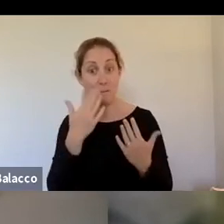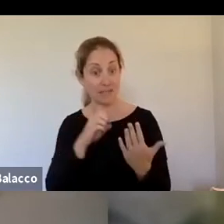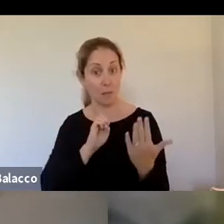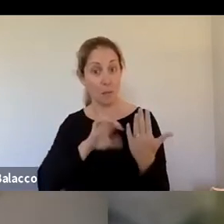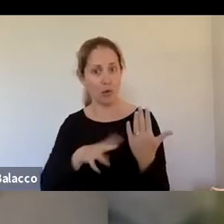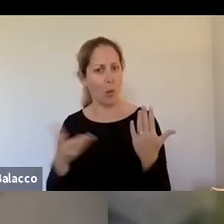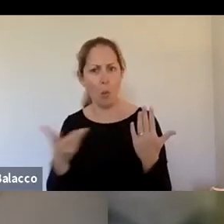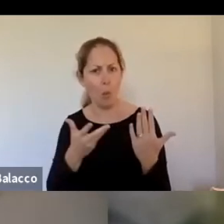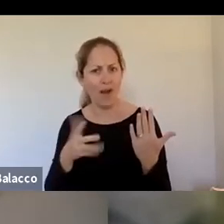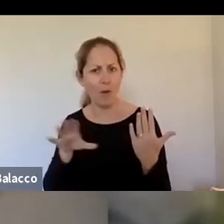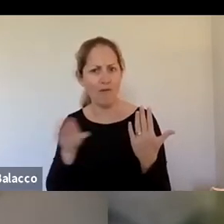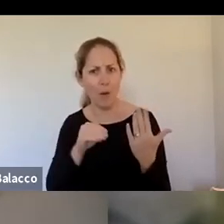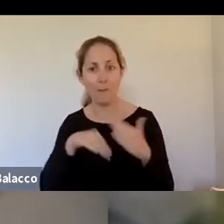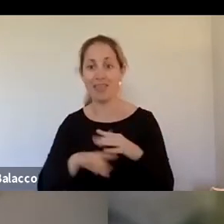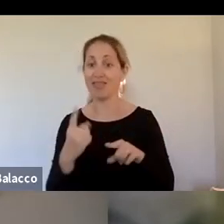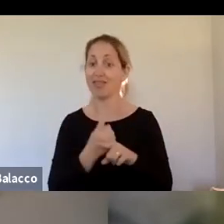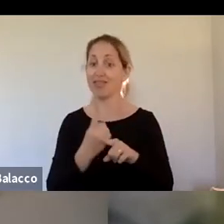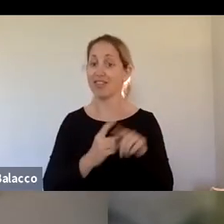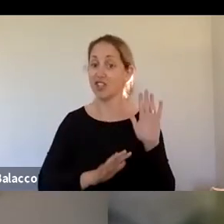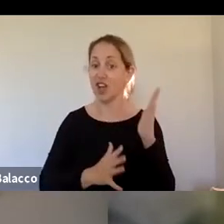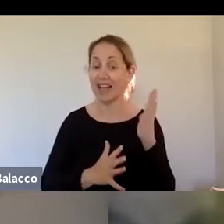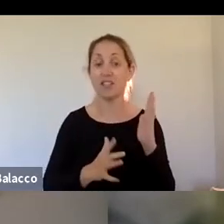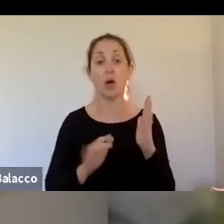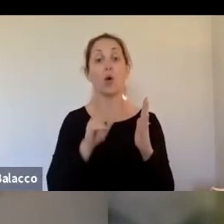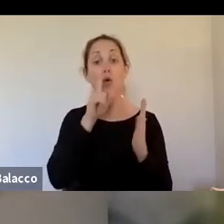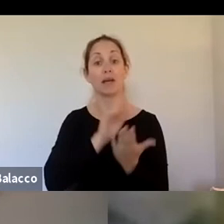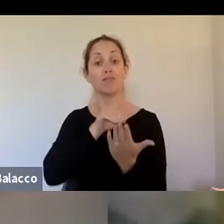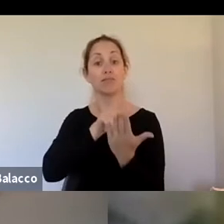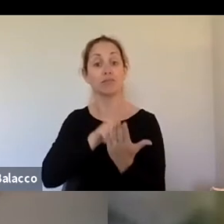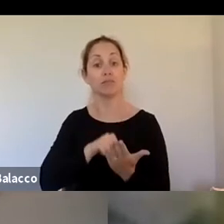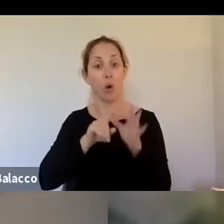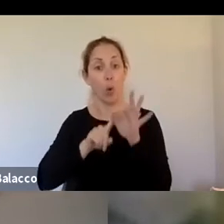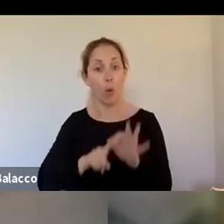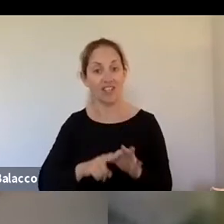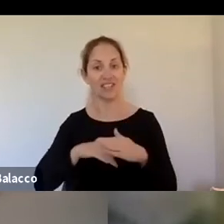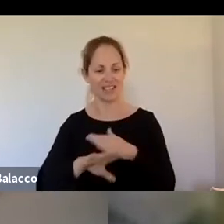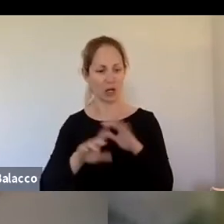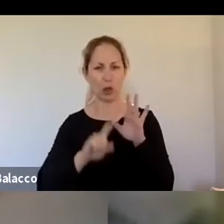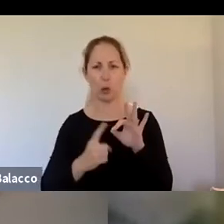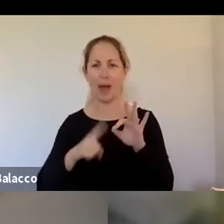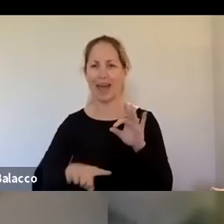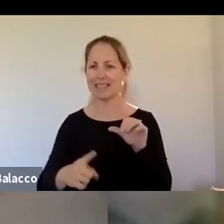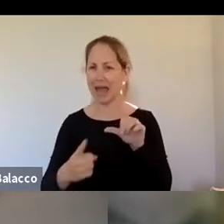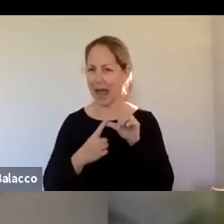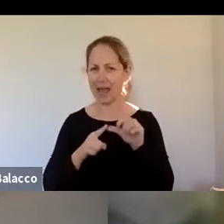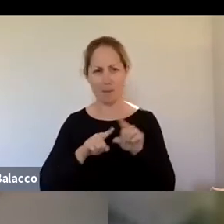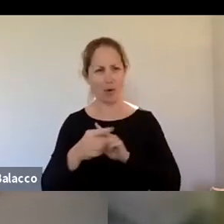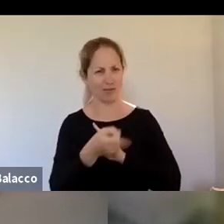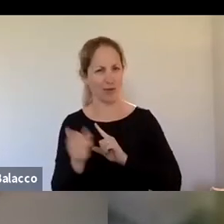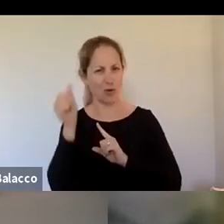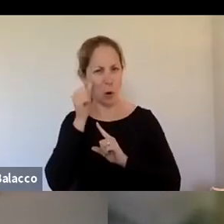the chat. And you can also start adding questions to the Q&A at any time. I think most of us know the drill by now,